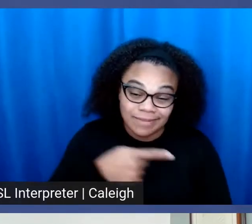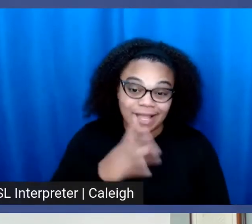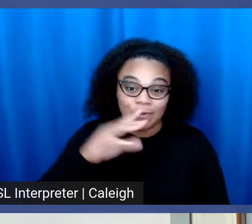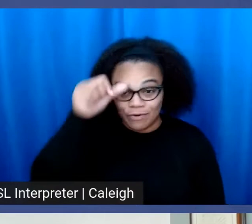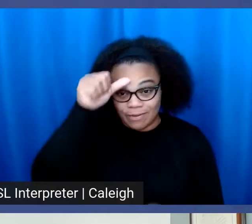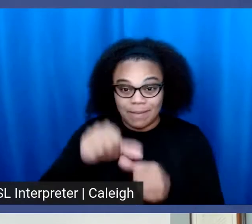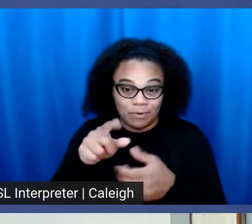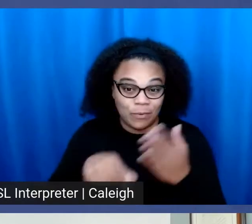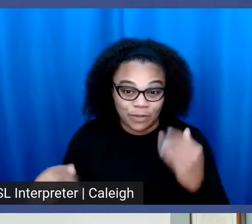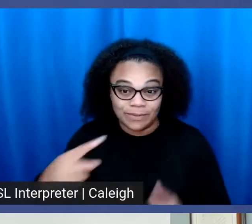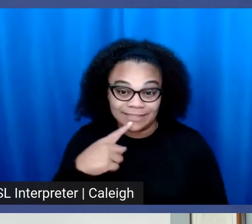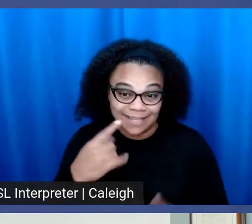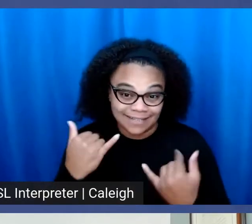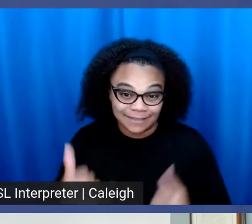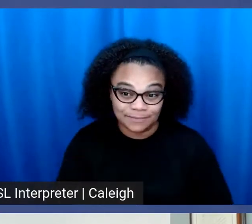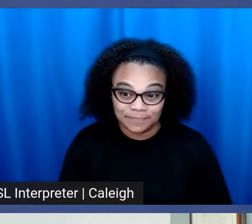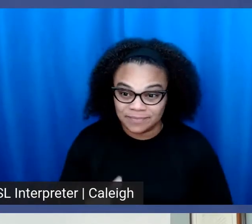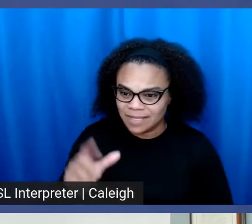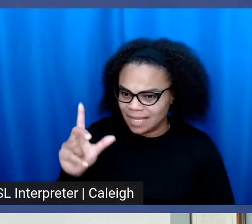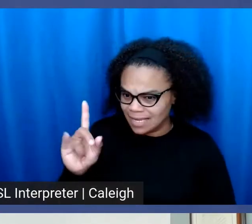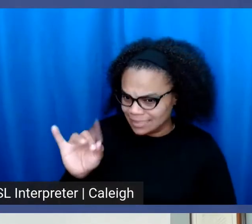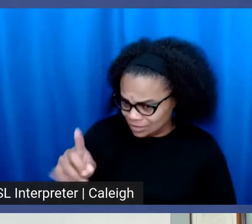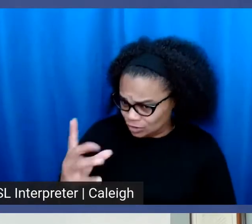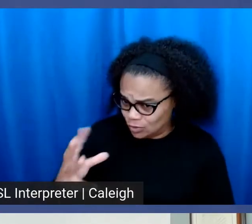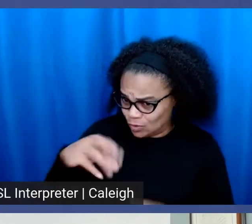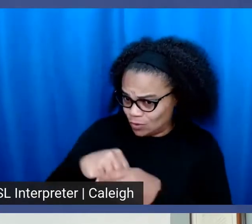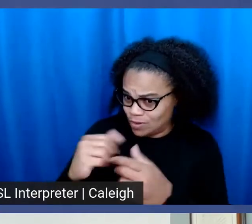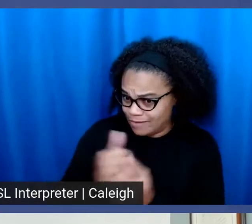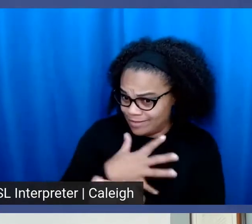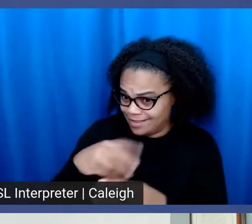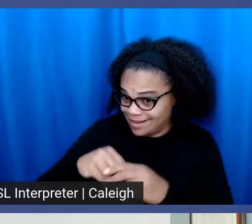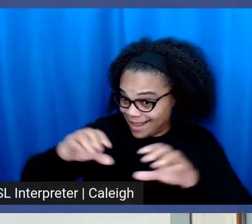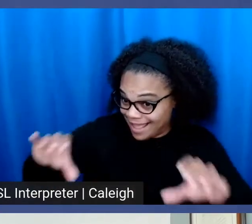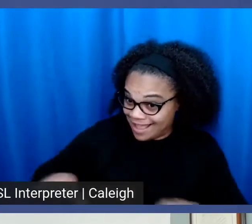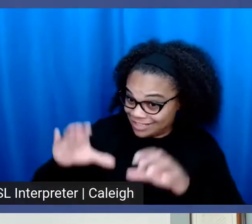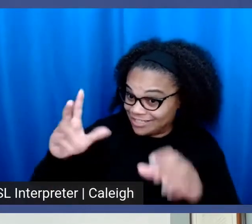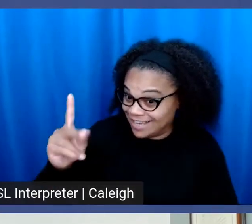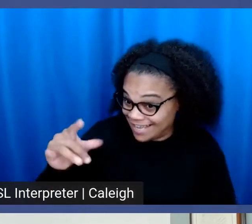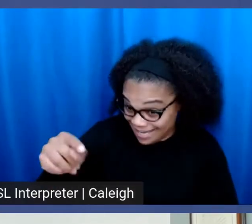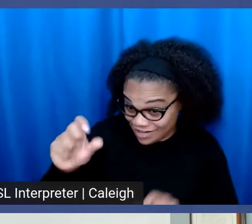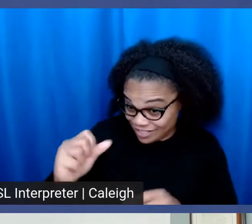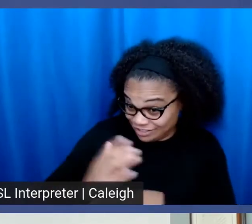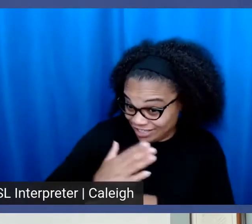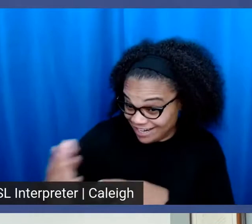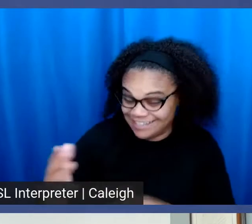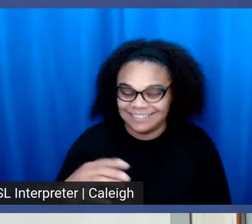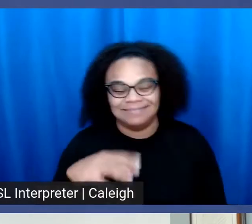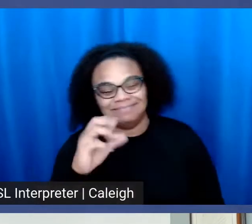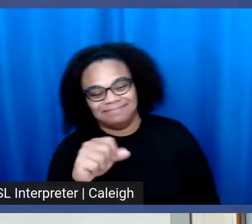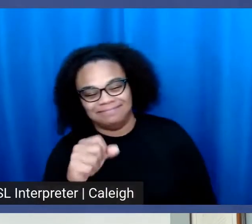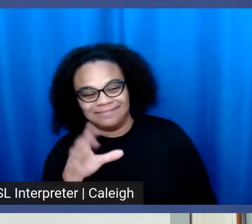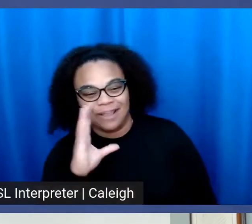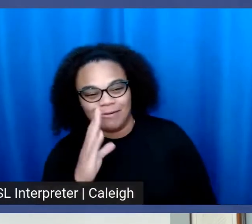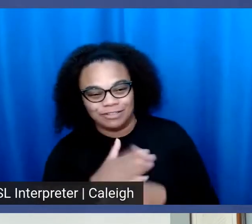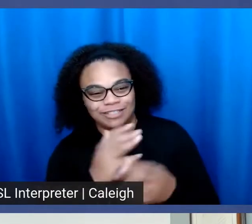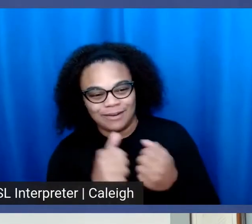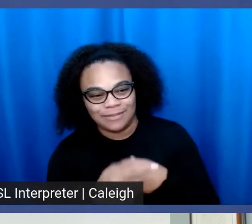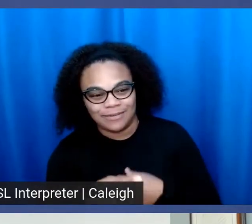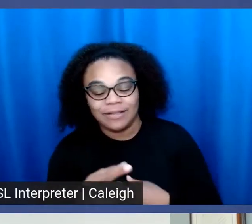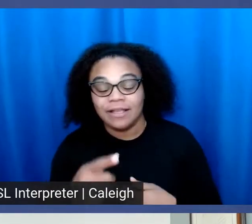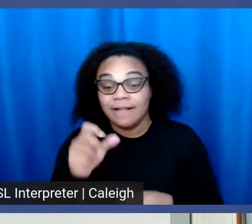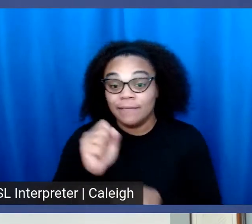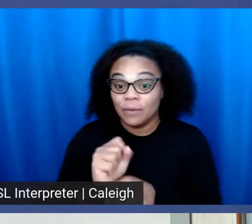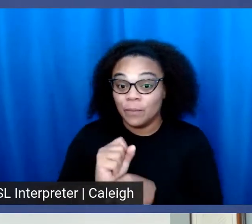Did you put all of this in an action kit that you could share? Yes, I will share that with you. The work I'm